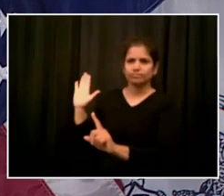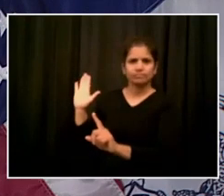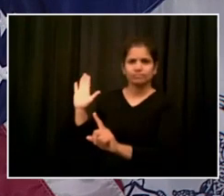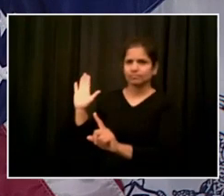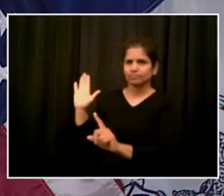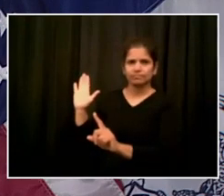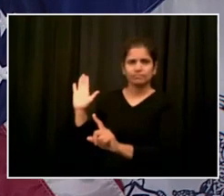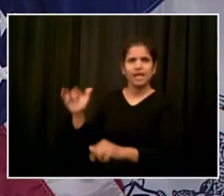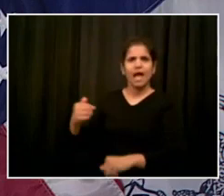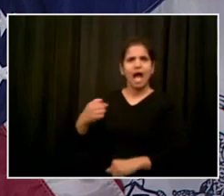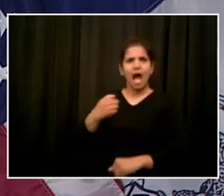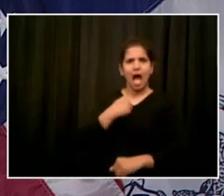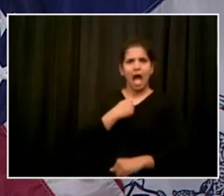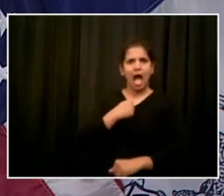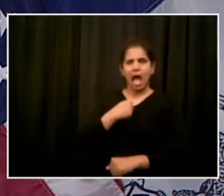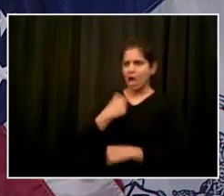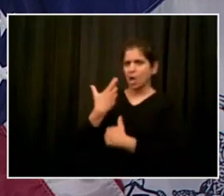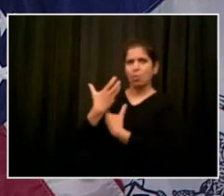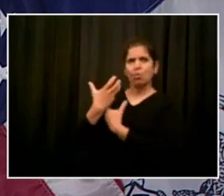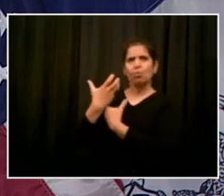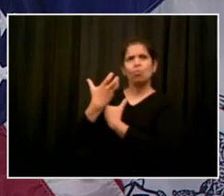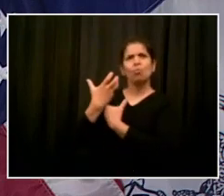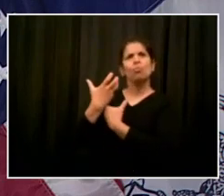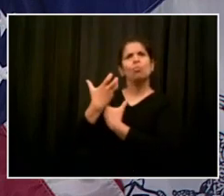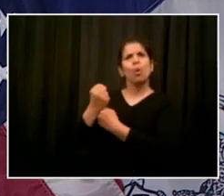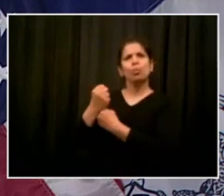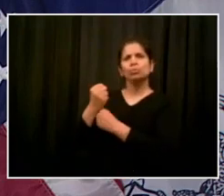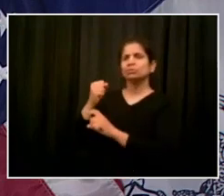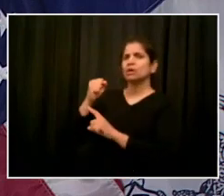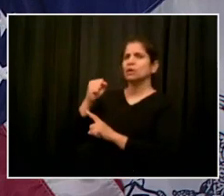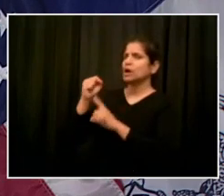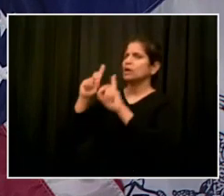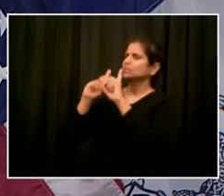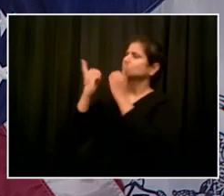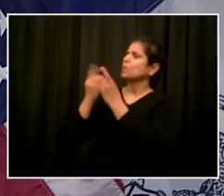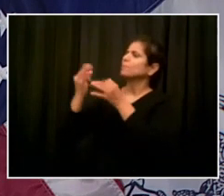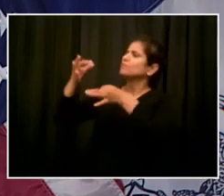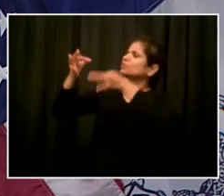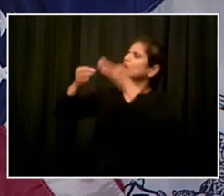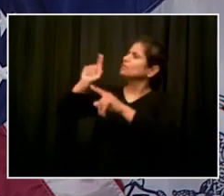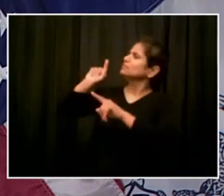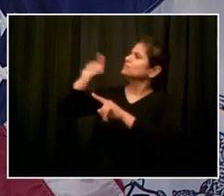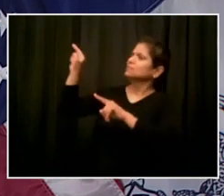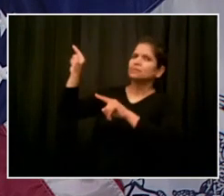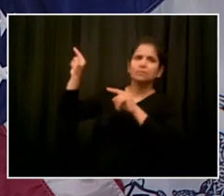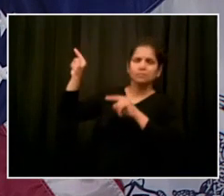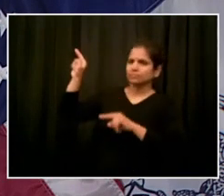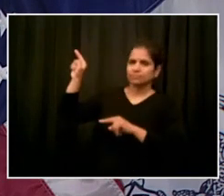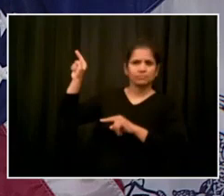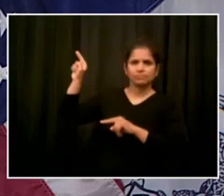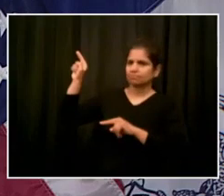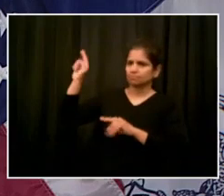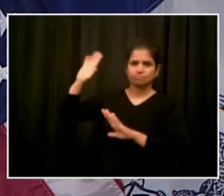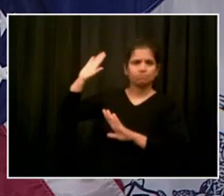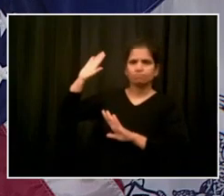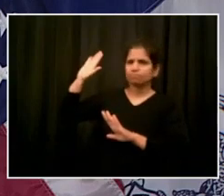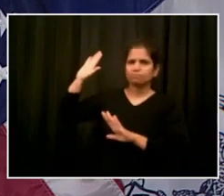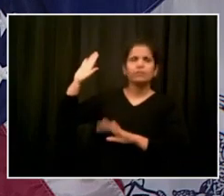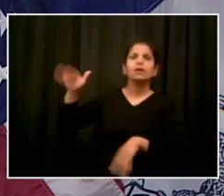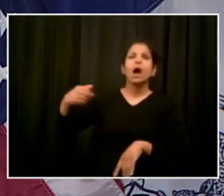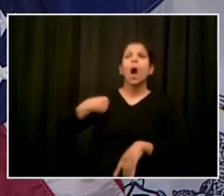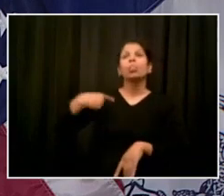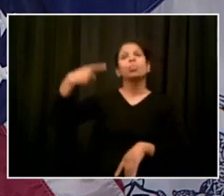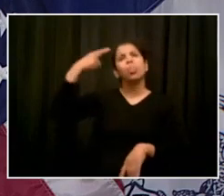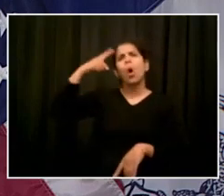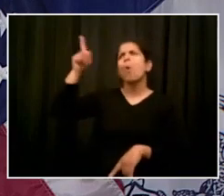When the city took over, there was due process, there was a trial. Our police commissioner made a decision,